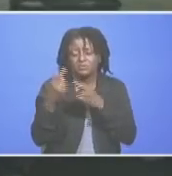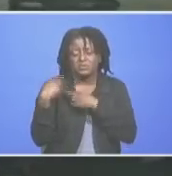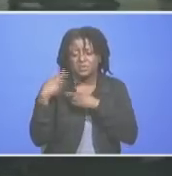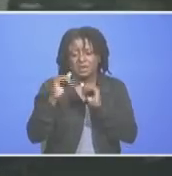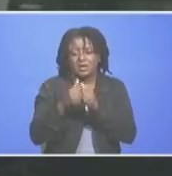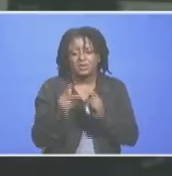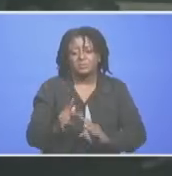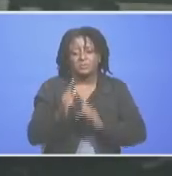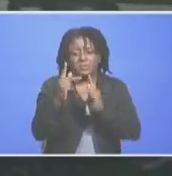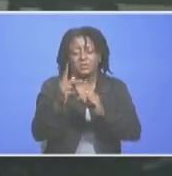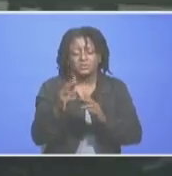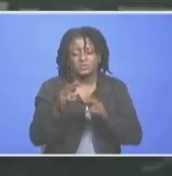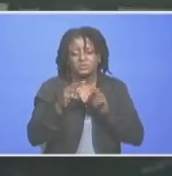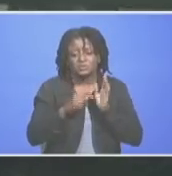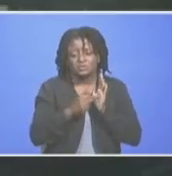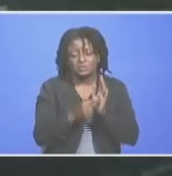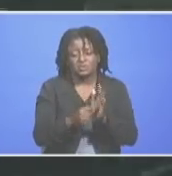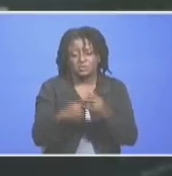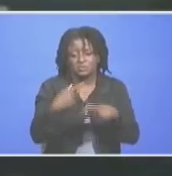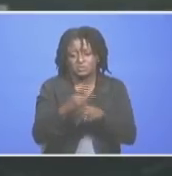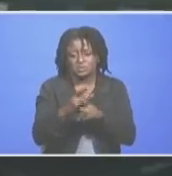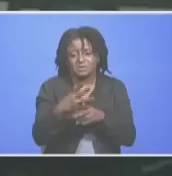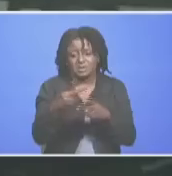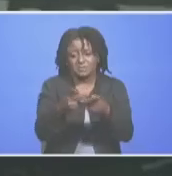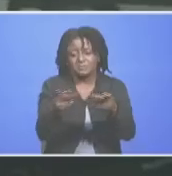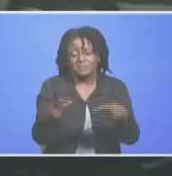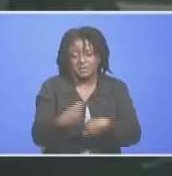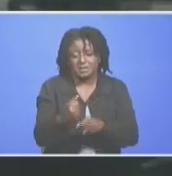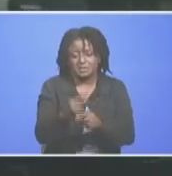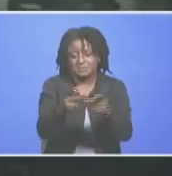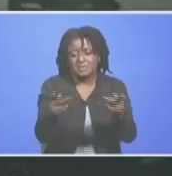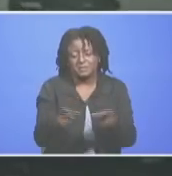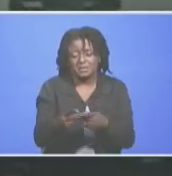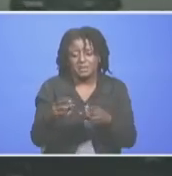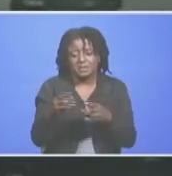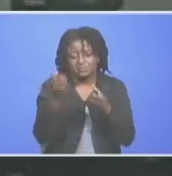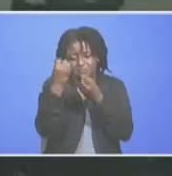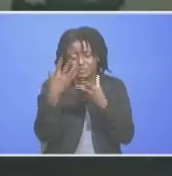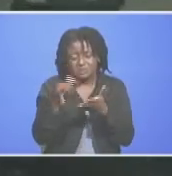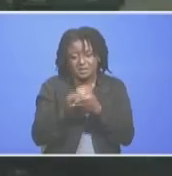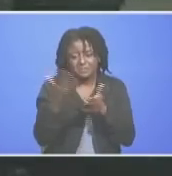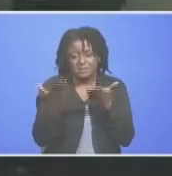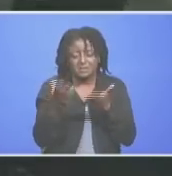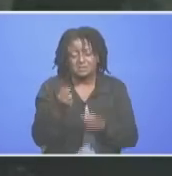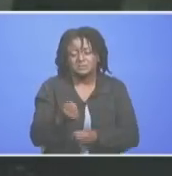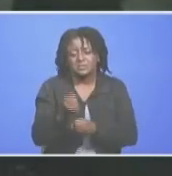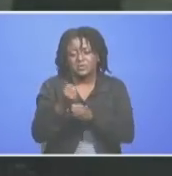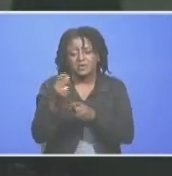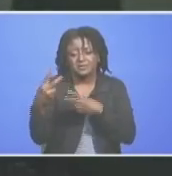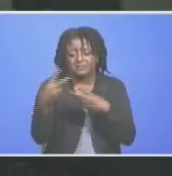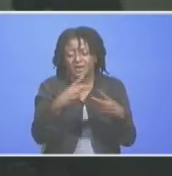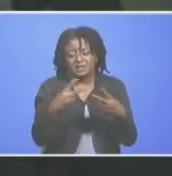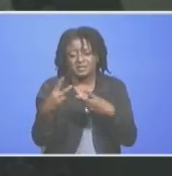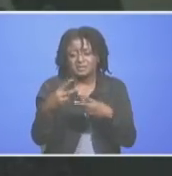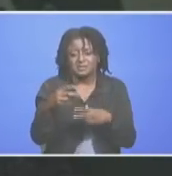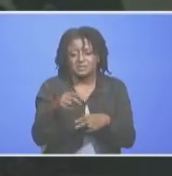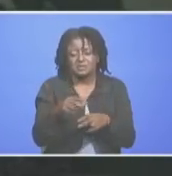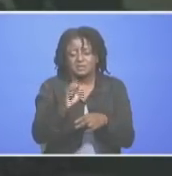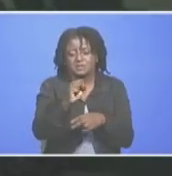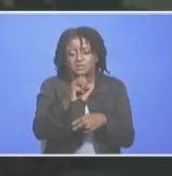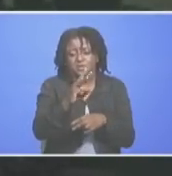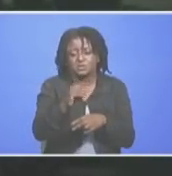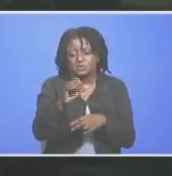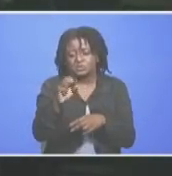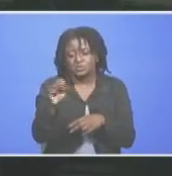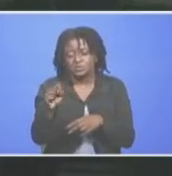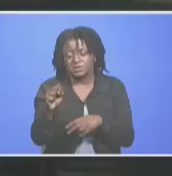projects, produces, and publicizes content that could support violence. In other regional news, a Swiss-based hotel group